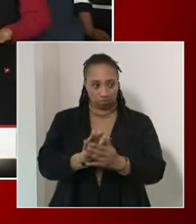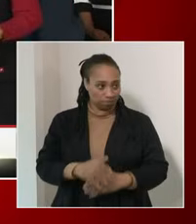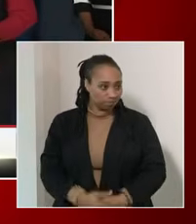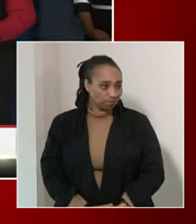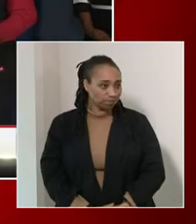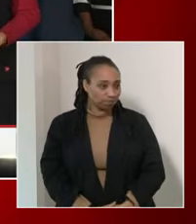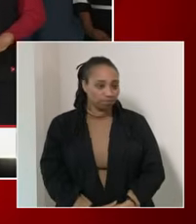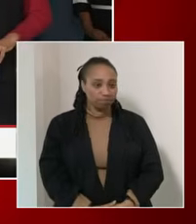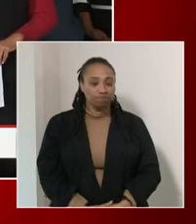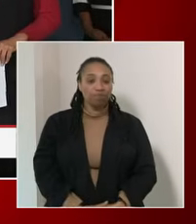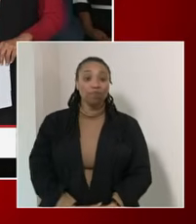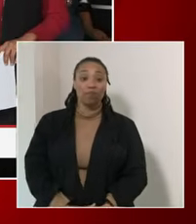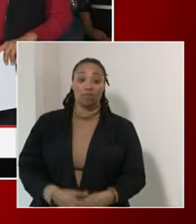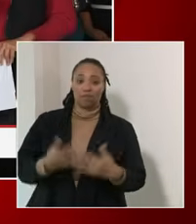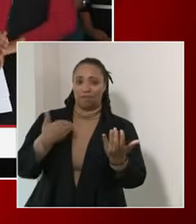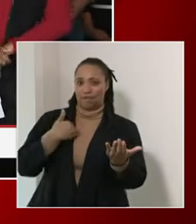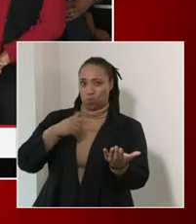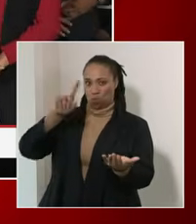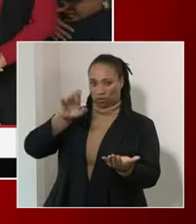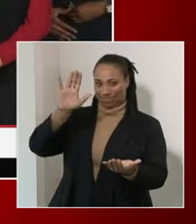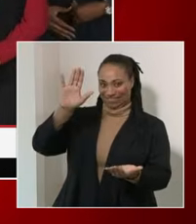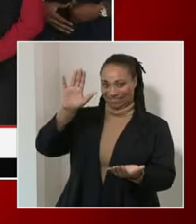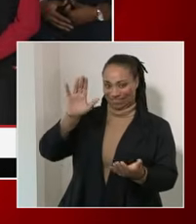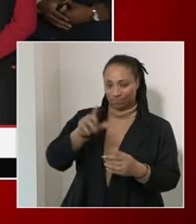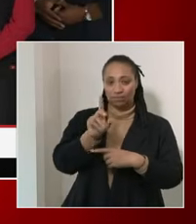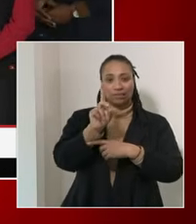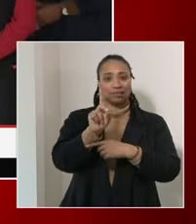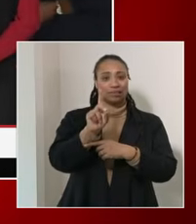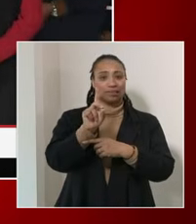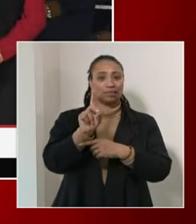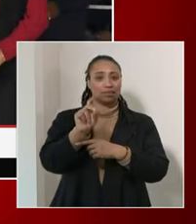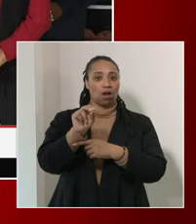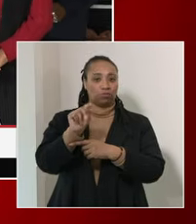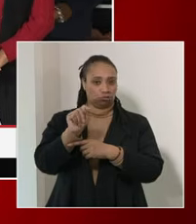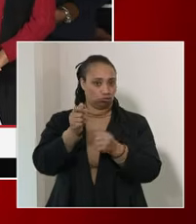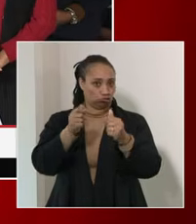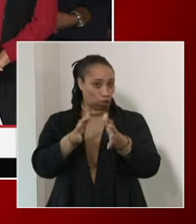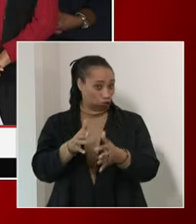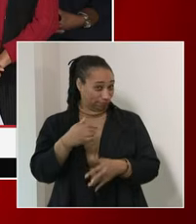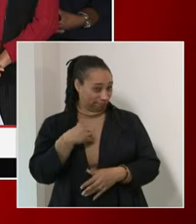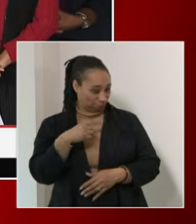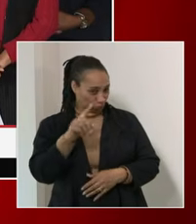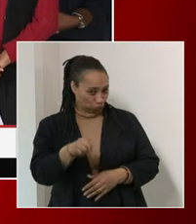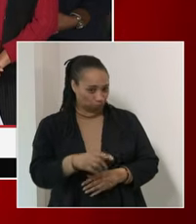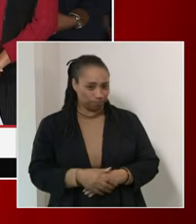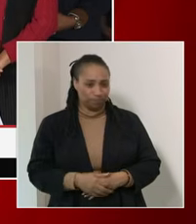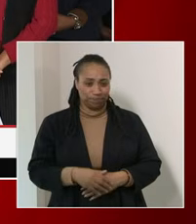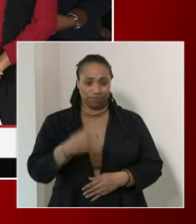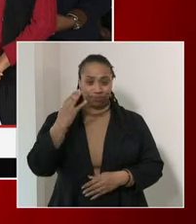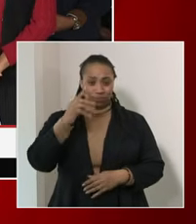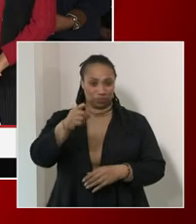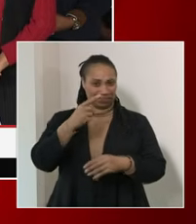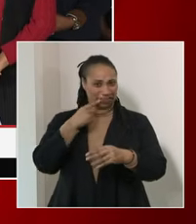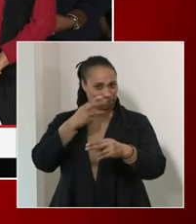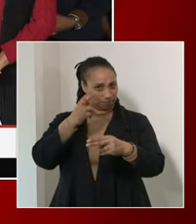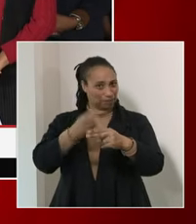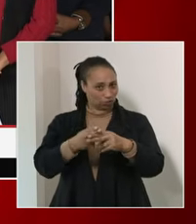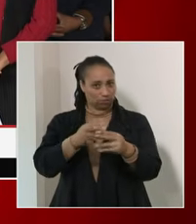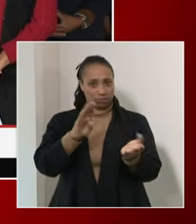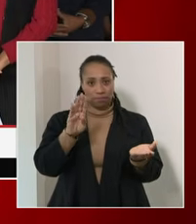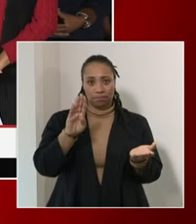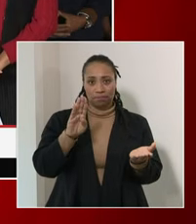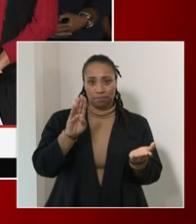My question is for DDOT Director Kirschbaum. I know you mentioned maybe doing some more of the Bobcat enforcement, but for some of these smaller streets